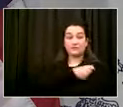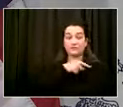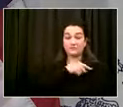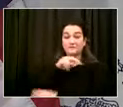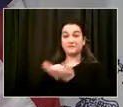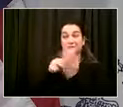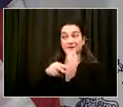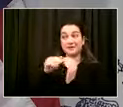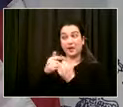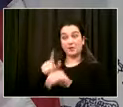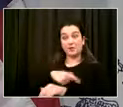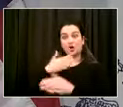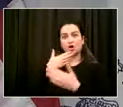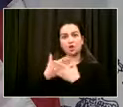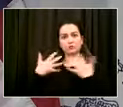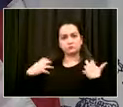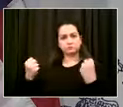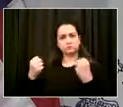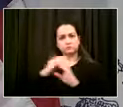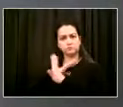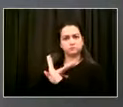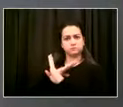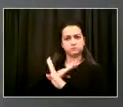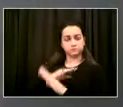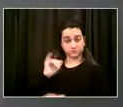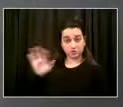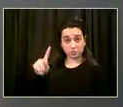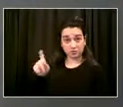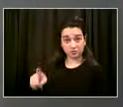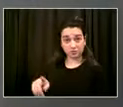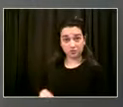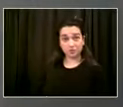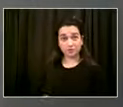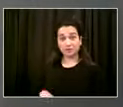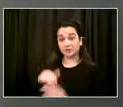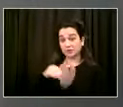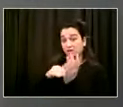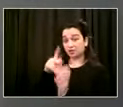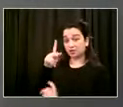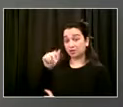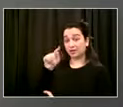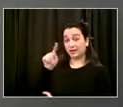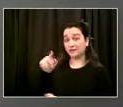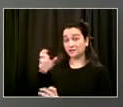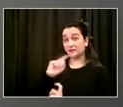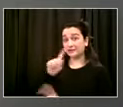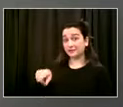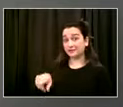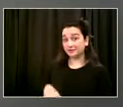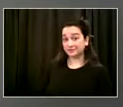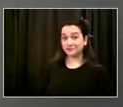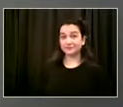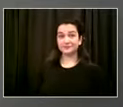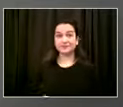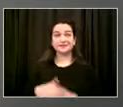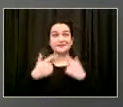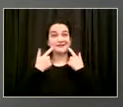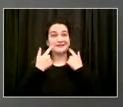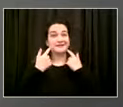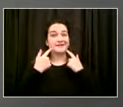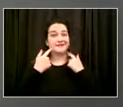I'm happy to try that impossible to answer question. We gave you the best one. we